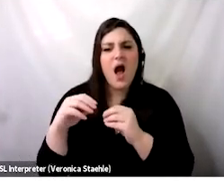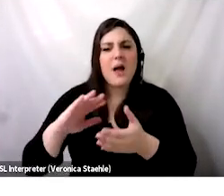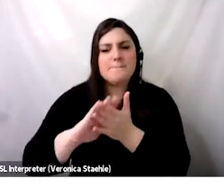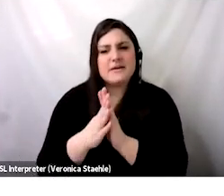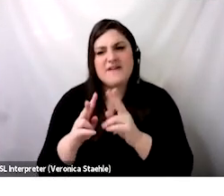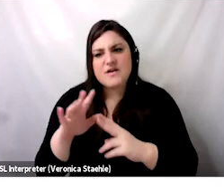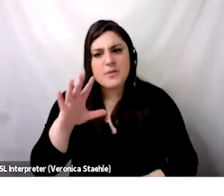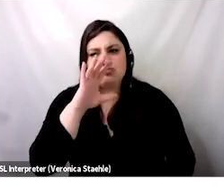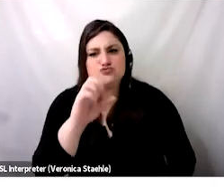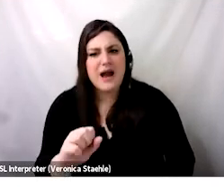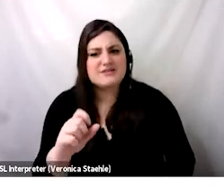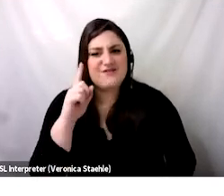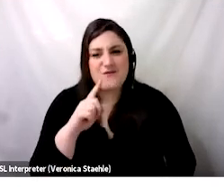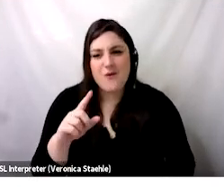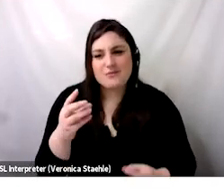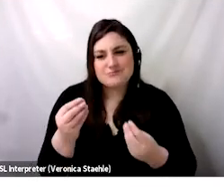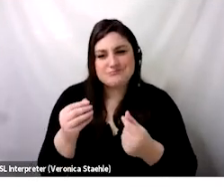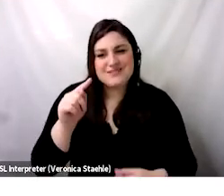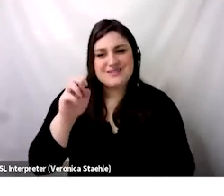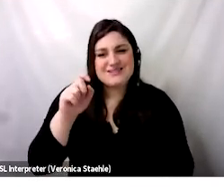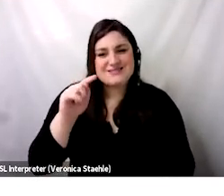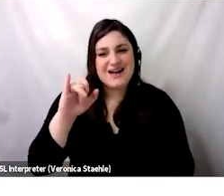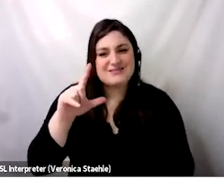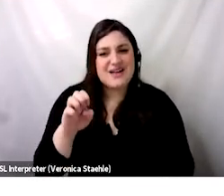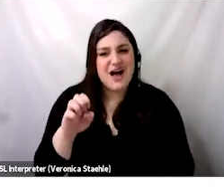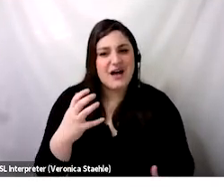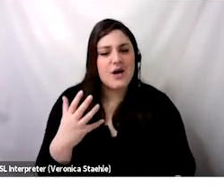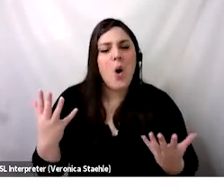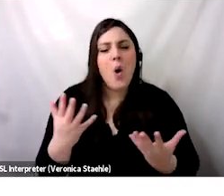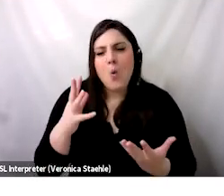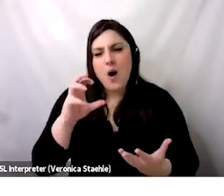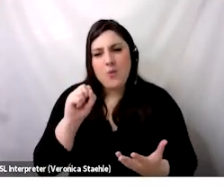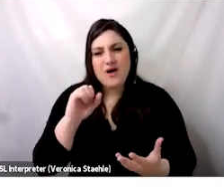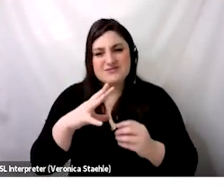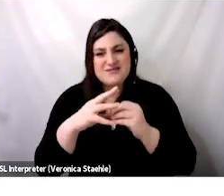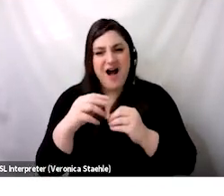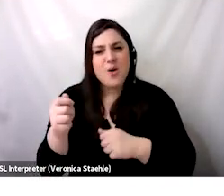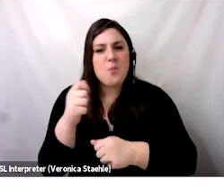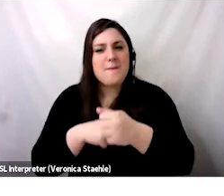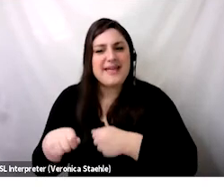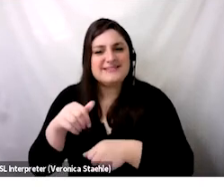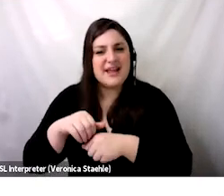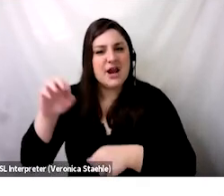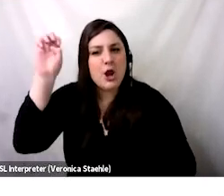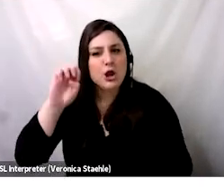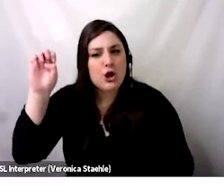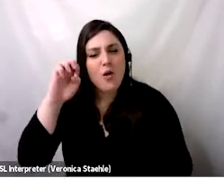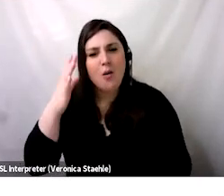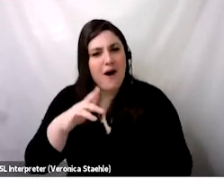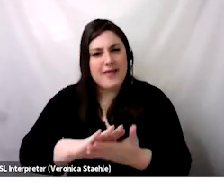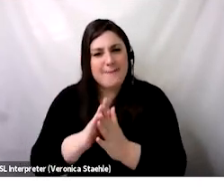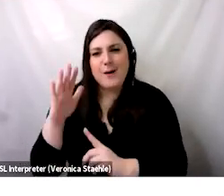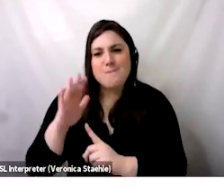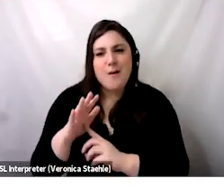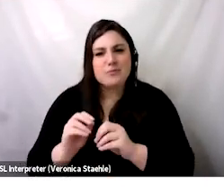textile. What textile was cotton replacing in Europe with that import, and why did it become so attractive to everyone?